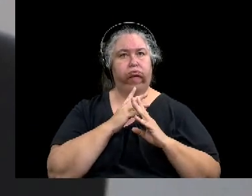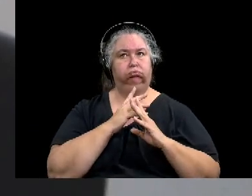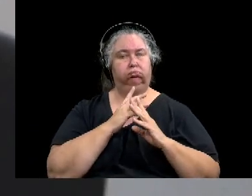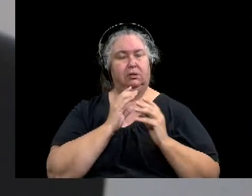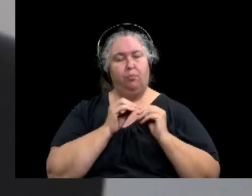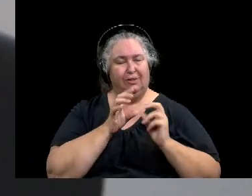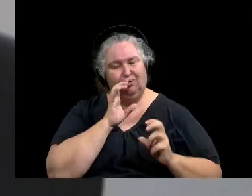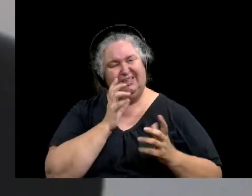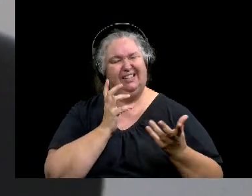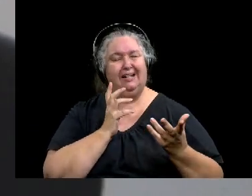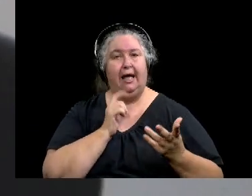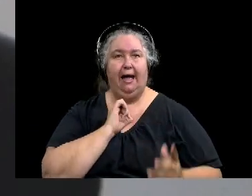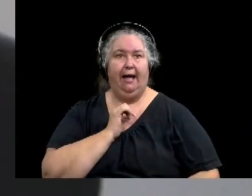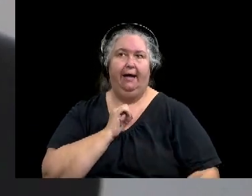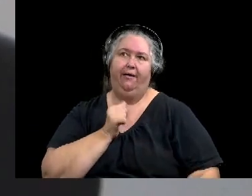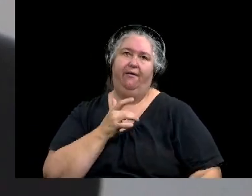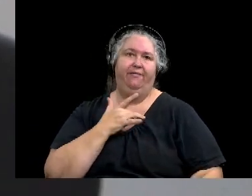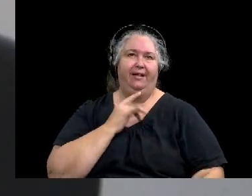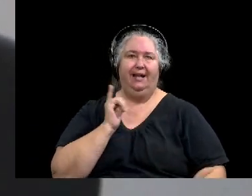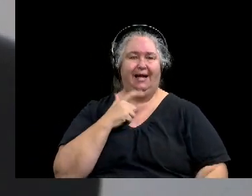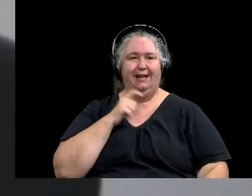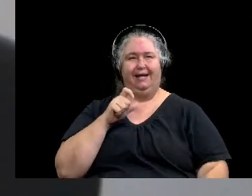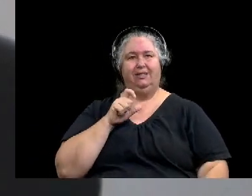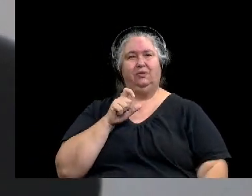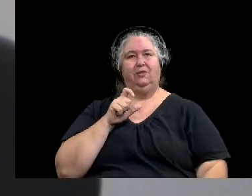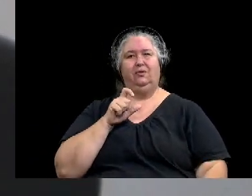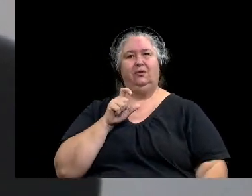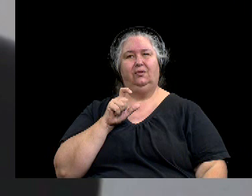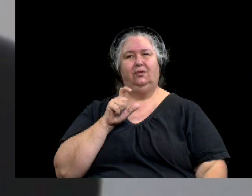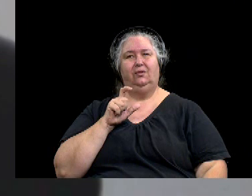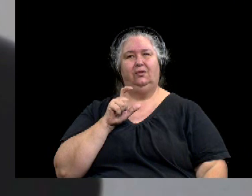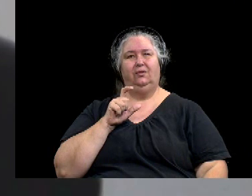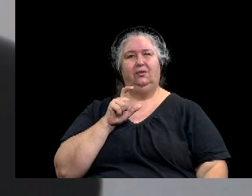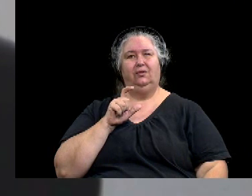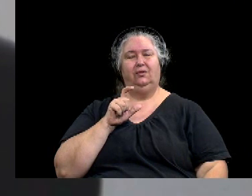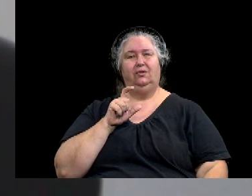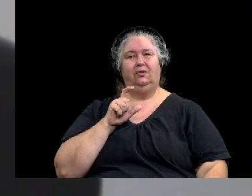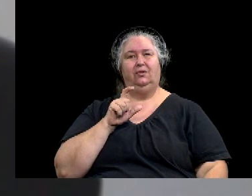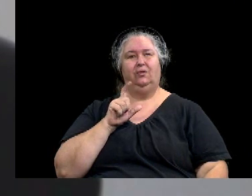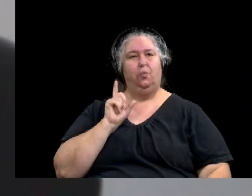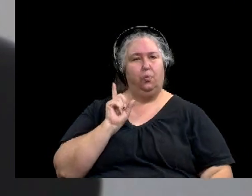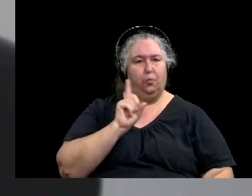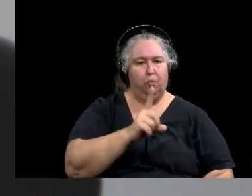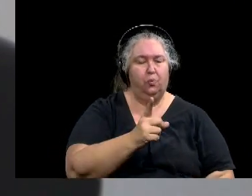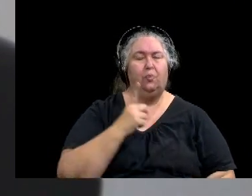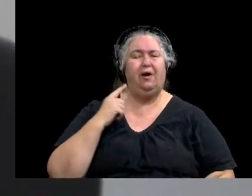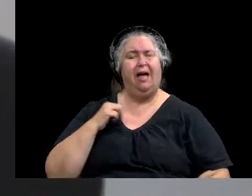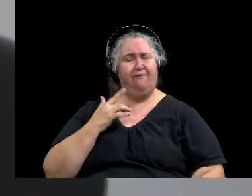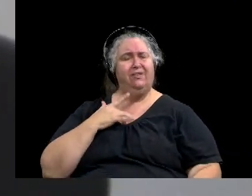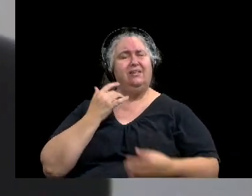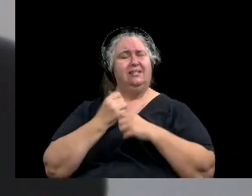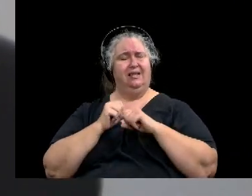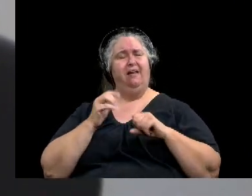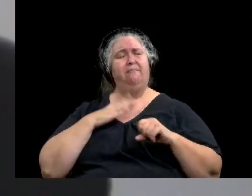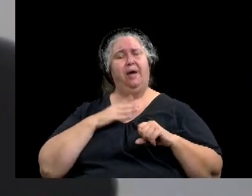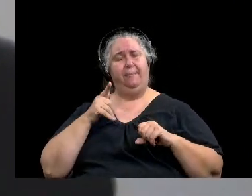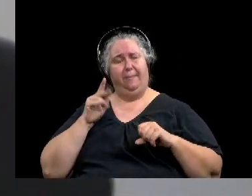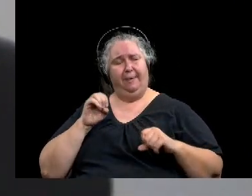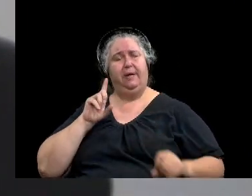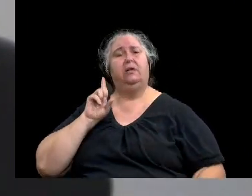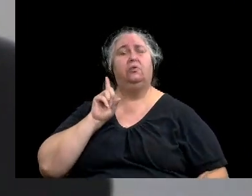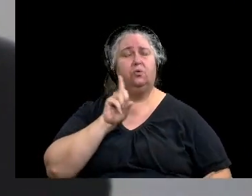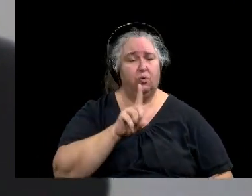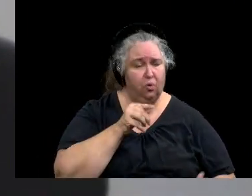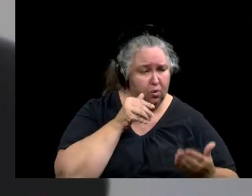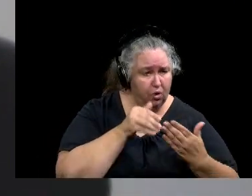I don't feel like I need to rush in and out of a room. I do feel perfectly safe wearing my PPE and getting very close to patients so that